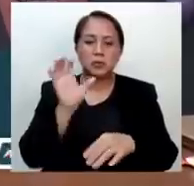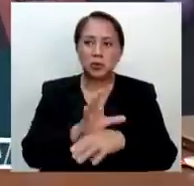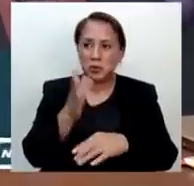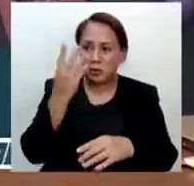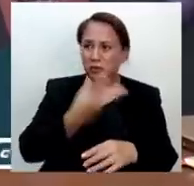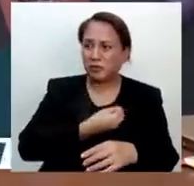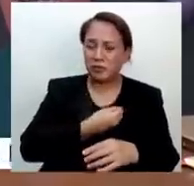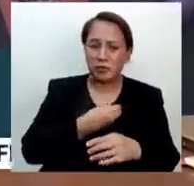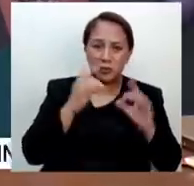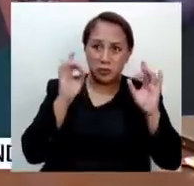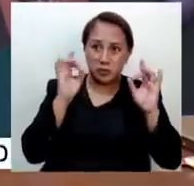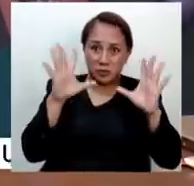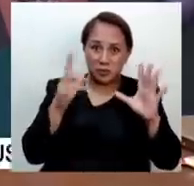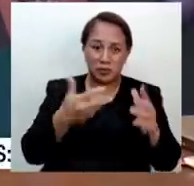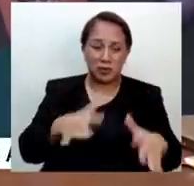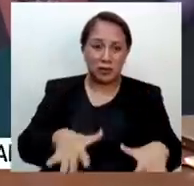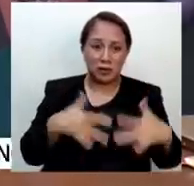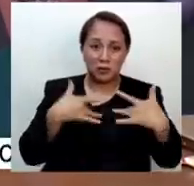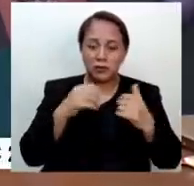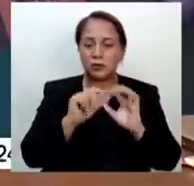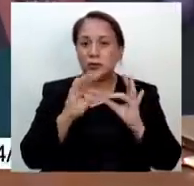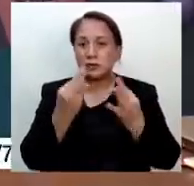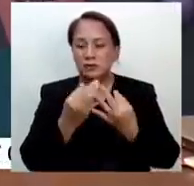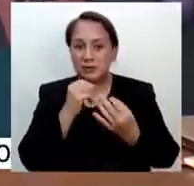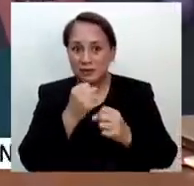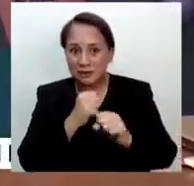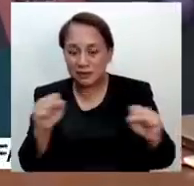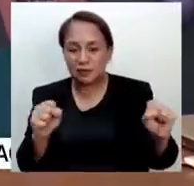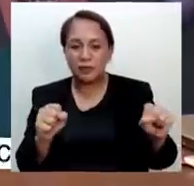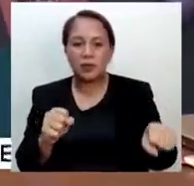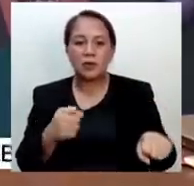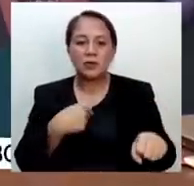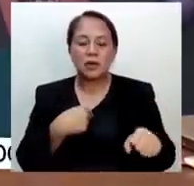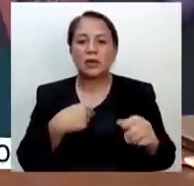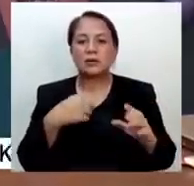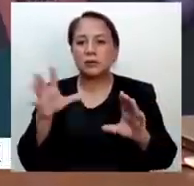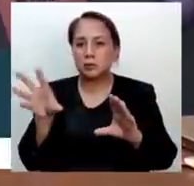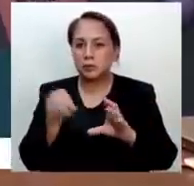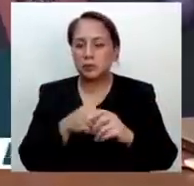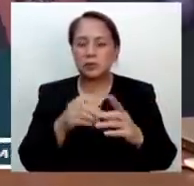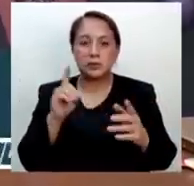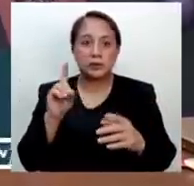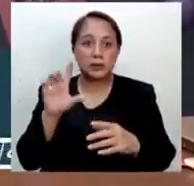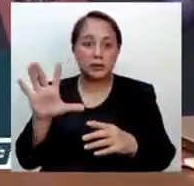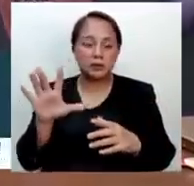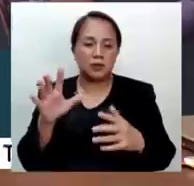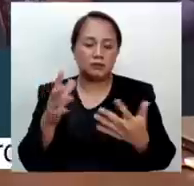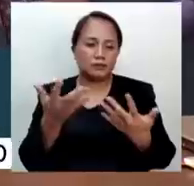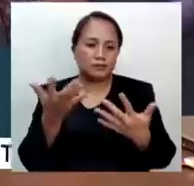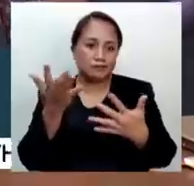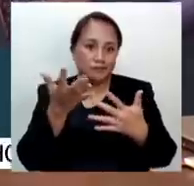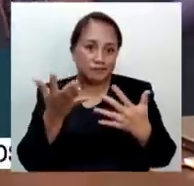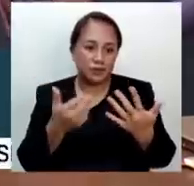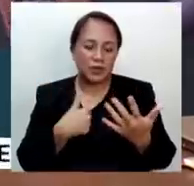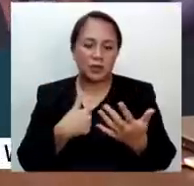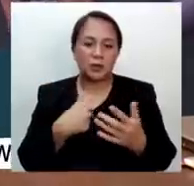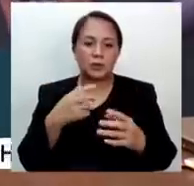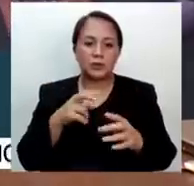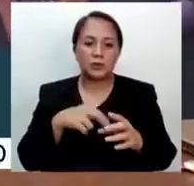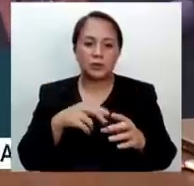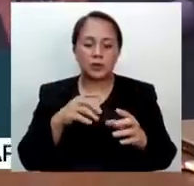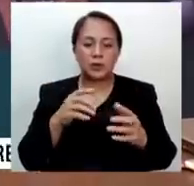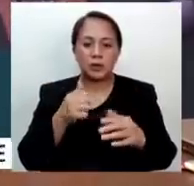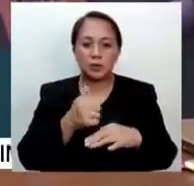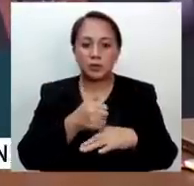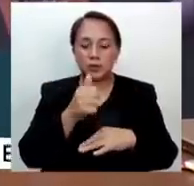and his family's safety and because he was implicated in one of the drug cases against de Lima. He was later dropped as one of the accused after he